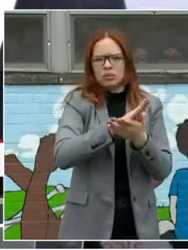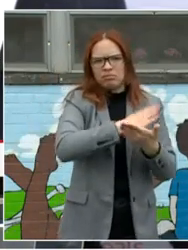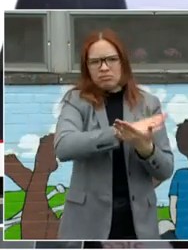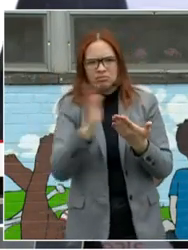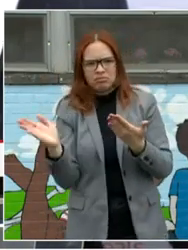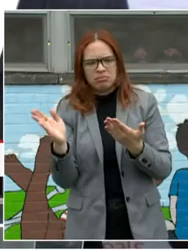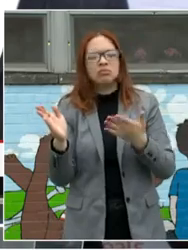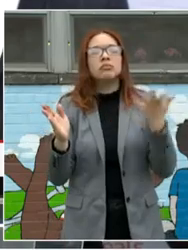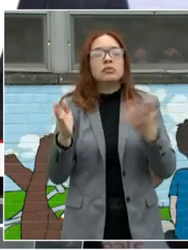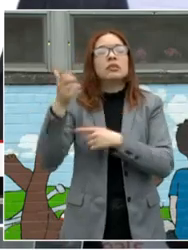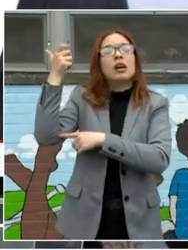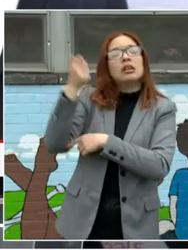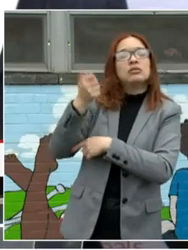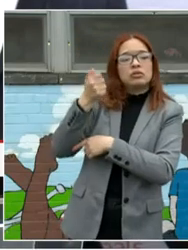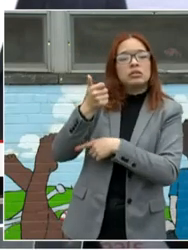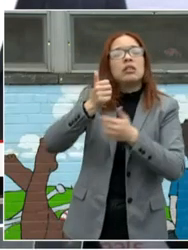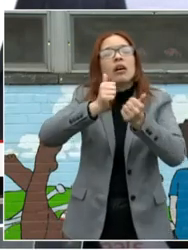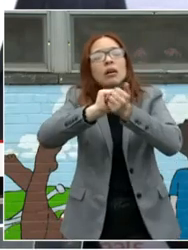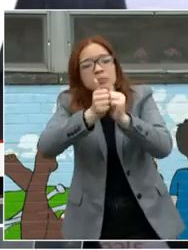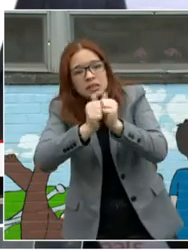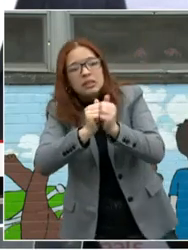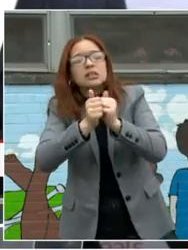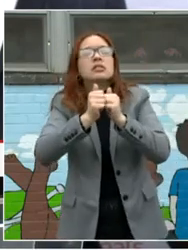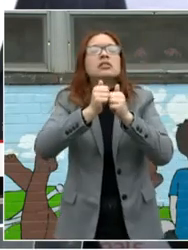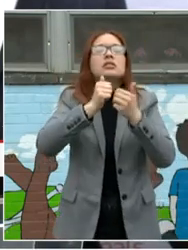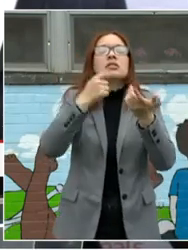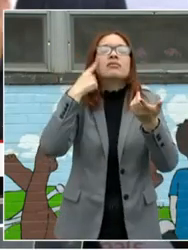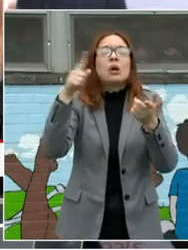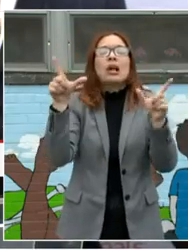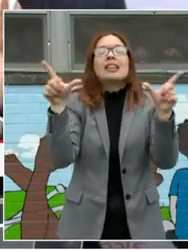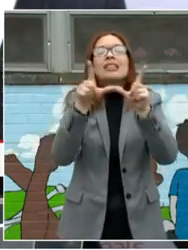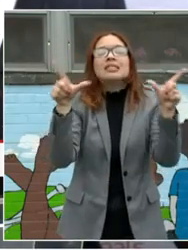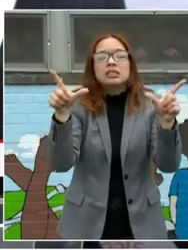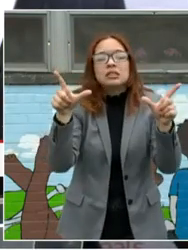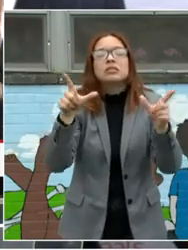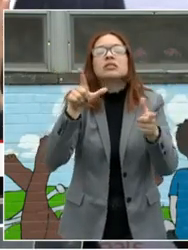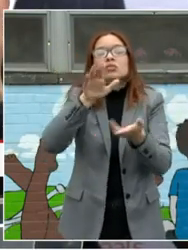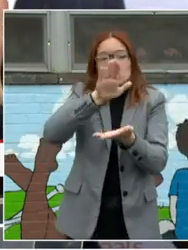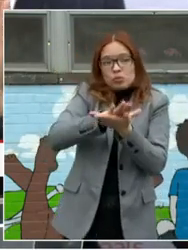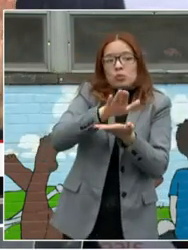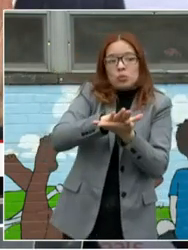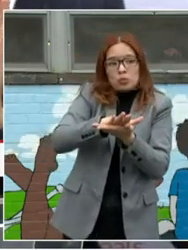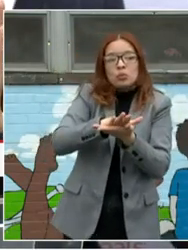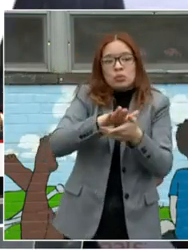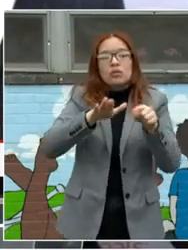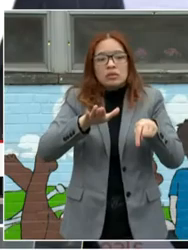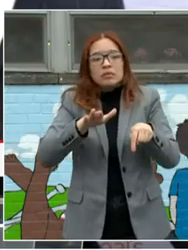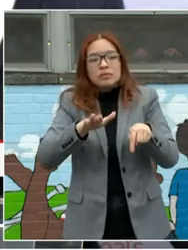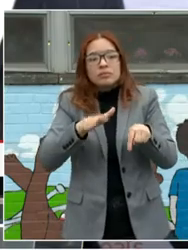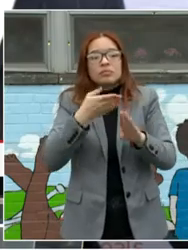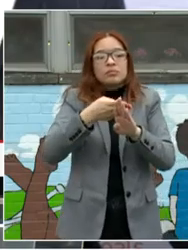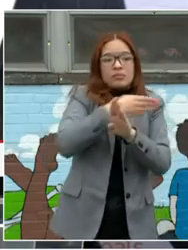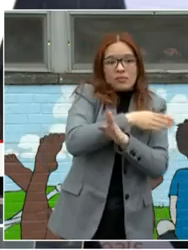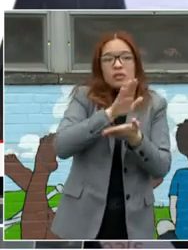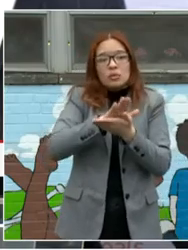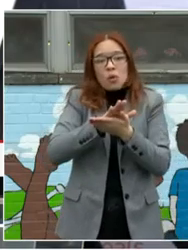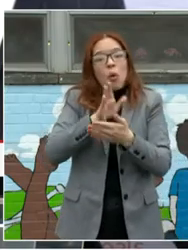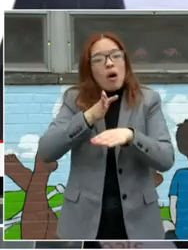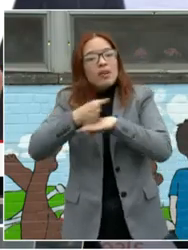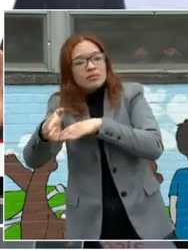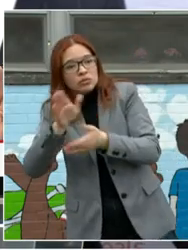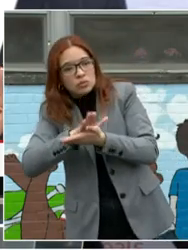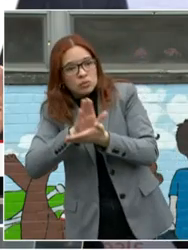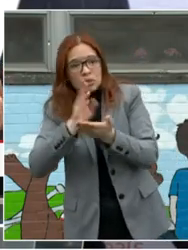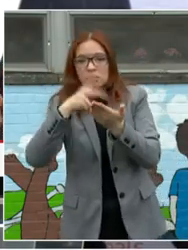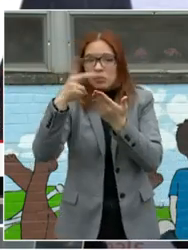competitive basis to award grants to licensed facilities, including those that operate before and after school programs with the capacity